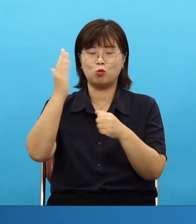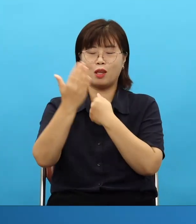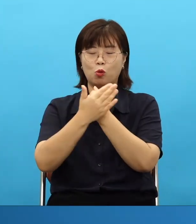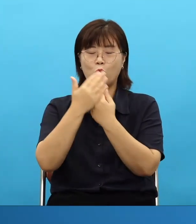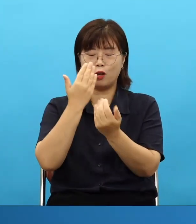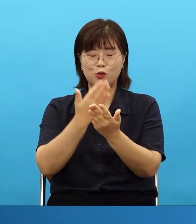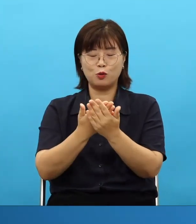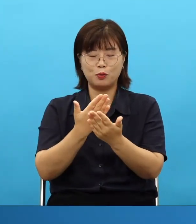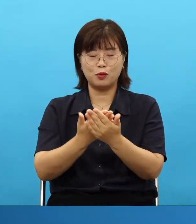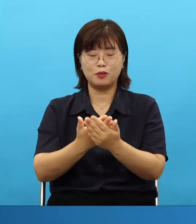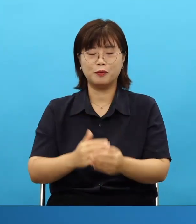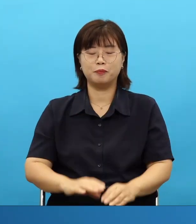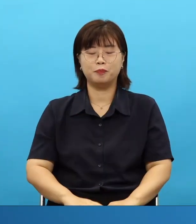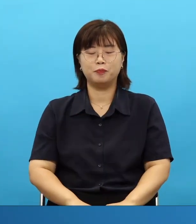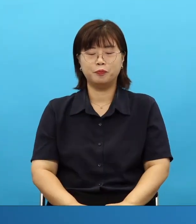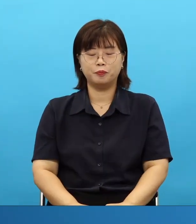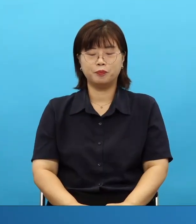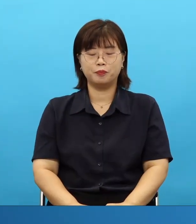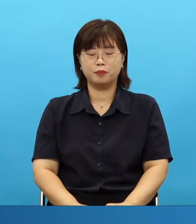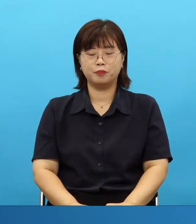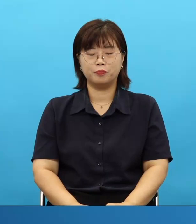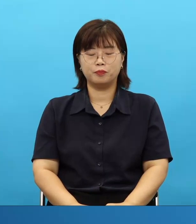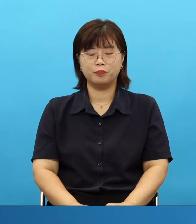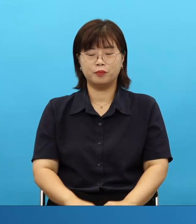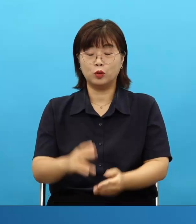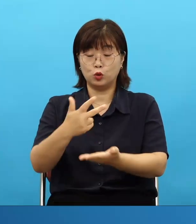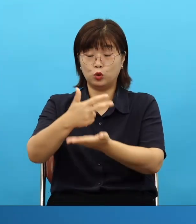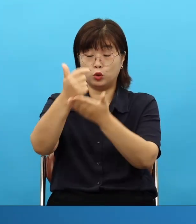witnesses who bring fruition and fulfillment to the works of God's kingdom.